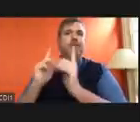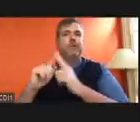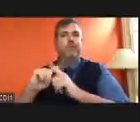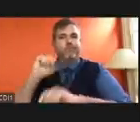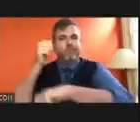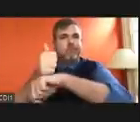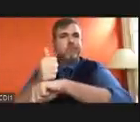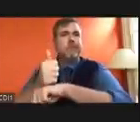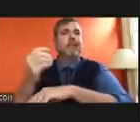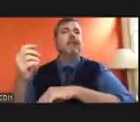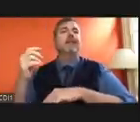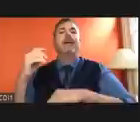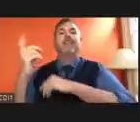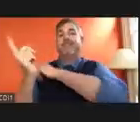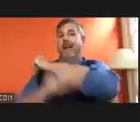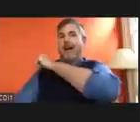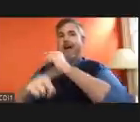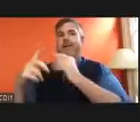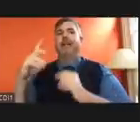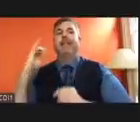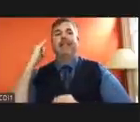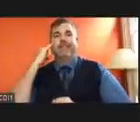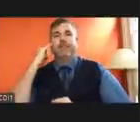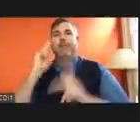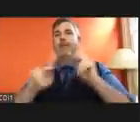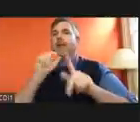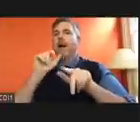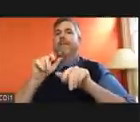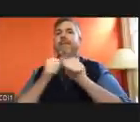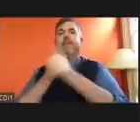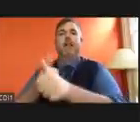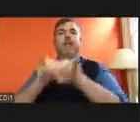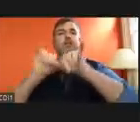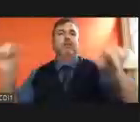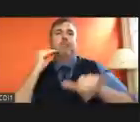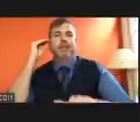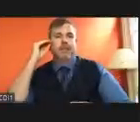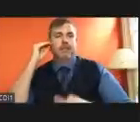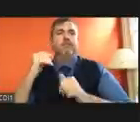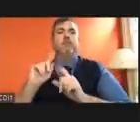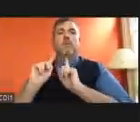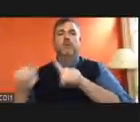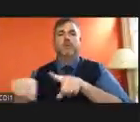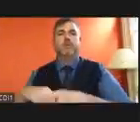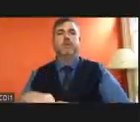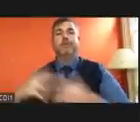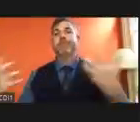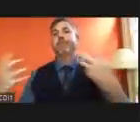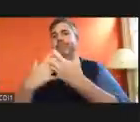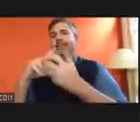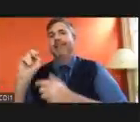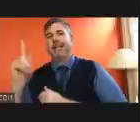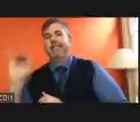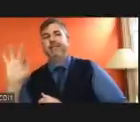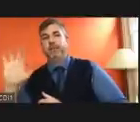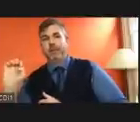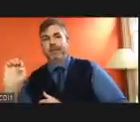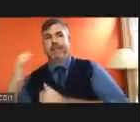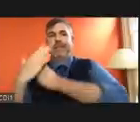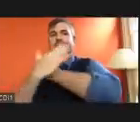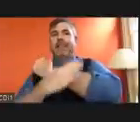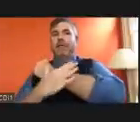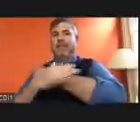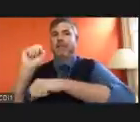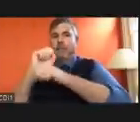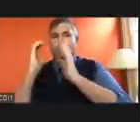for businesses through a joint task force. That's a task force combined of county employees and also the cities and towns, looking